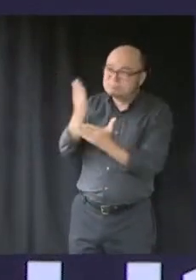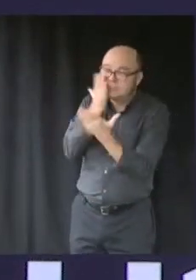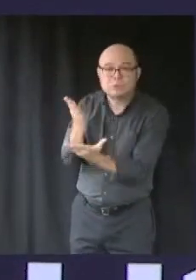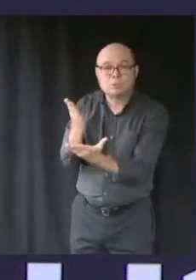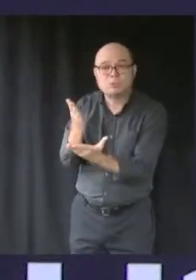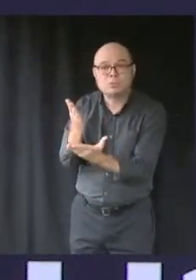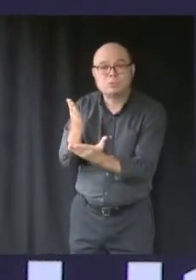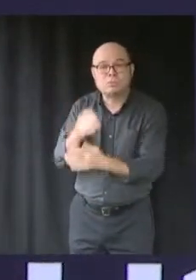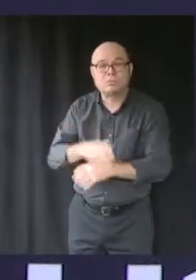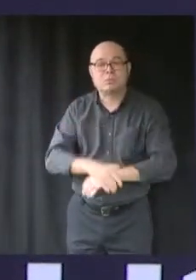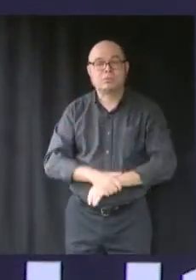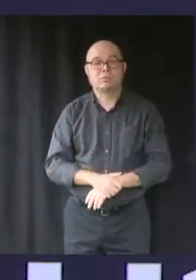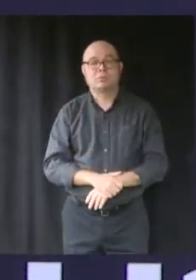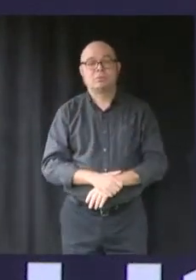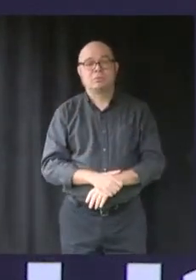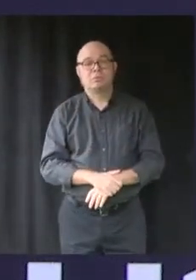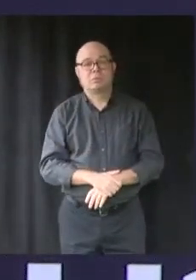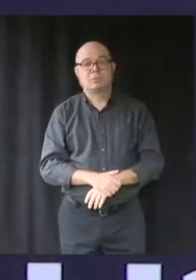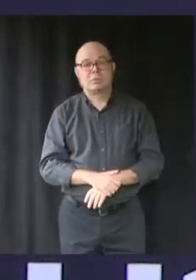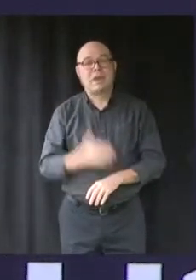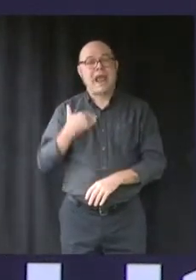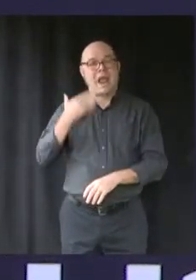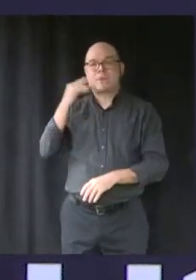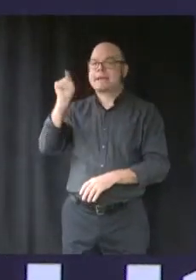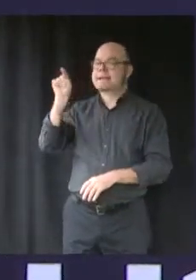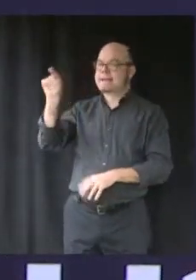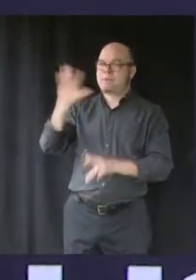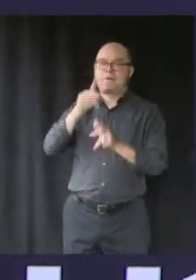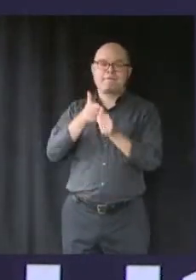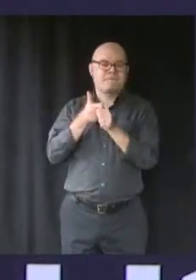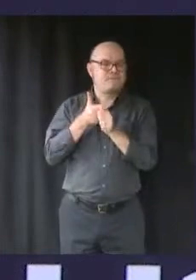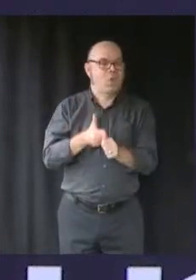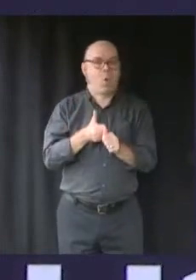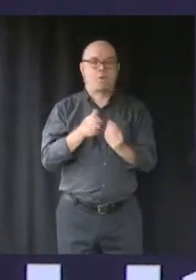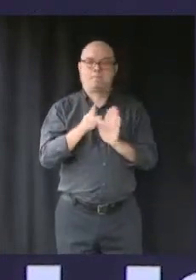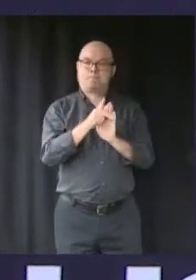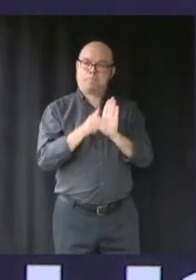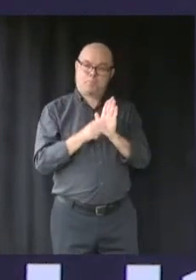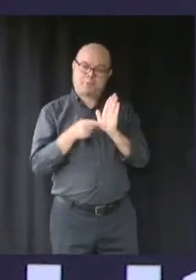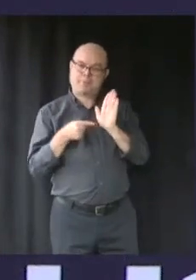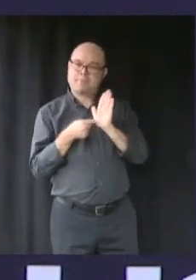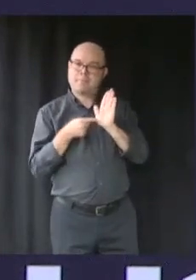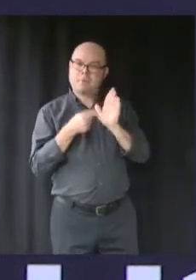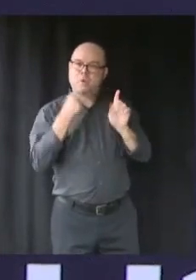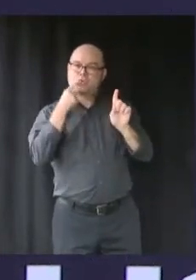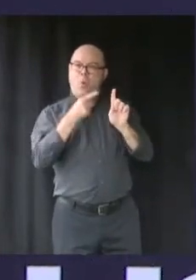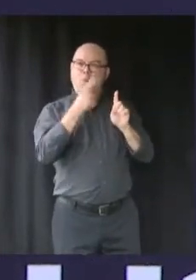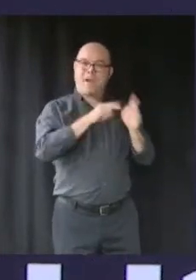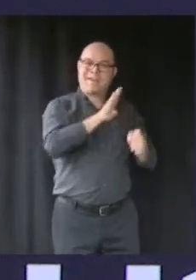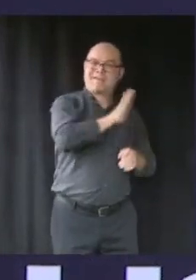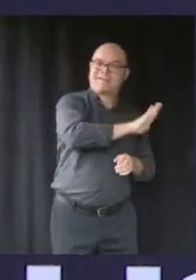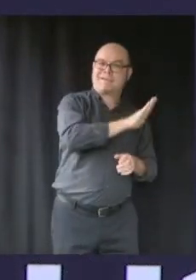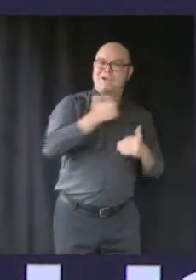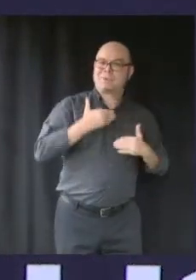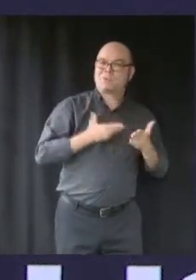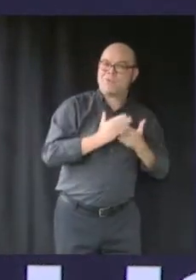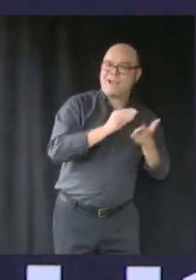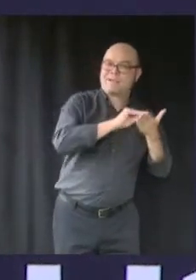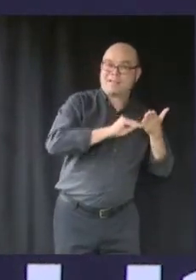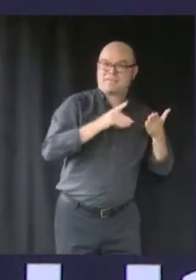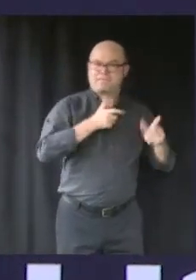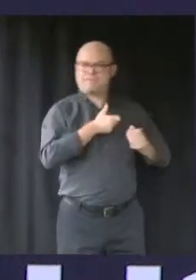acting on those principles and values and ideals. It's the reason why he is committed to get out